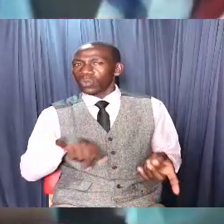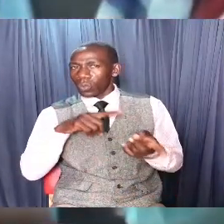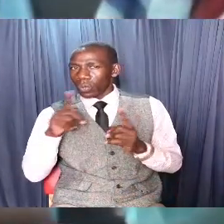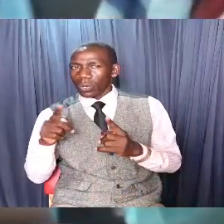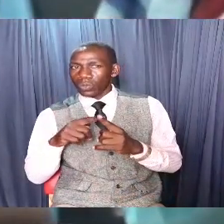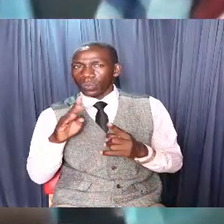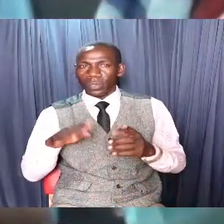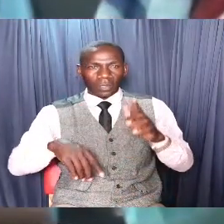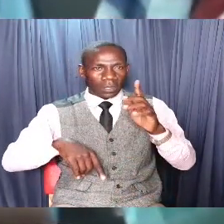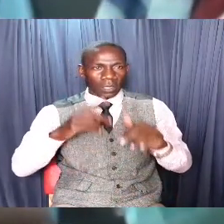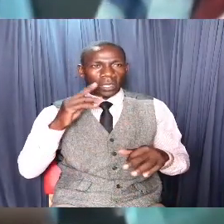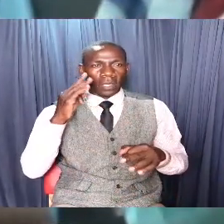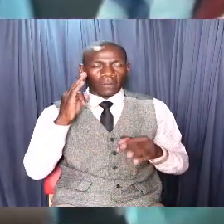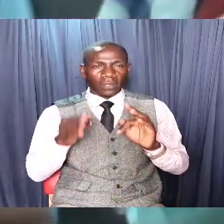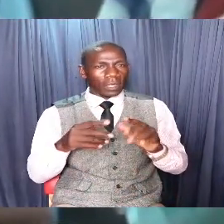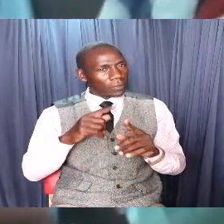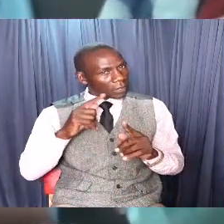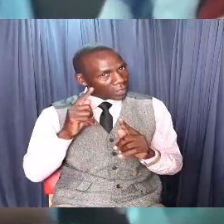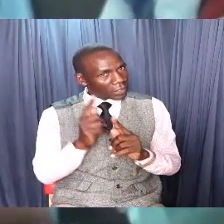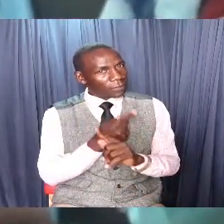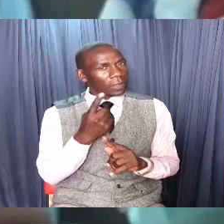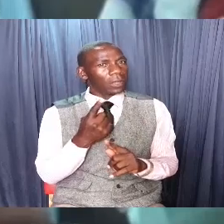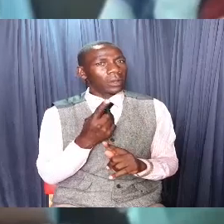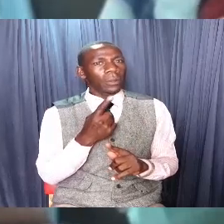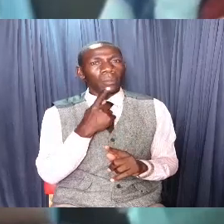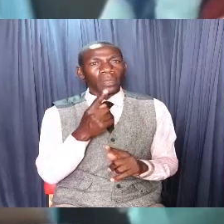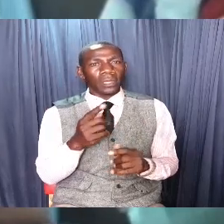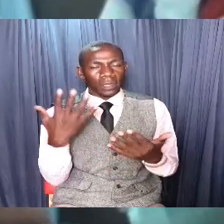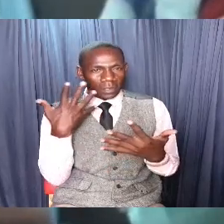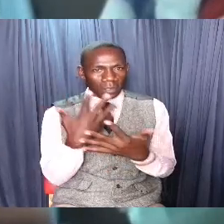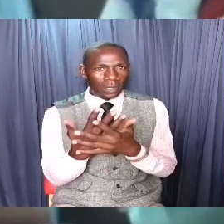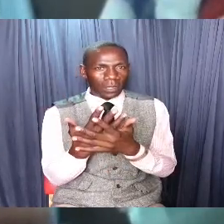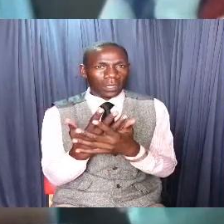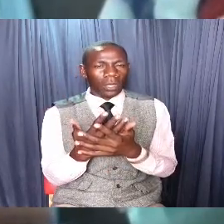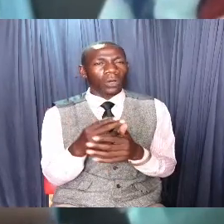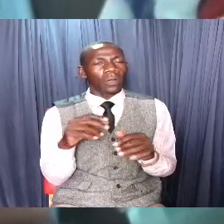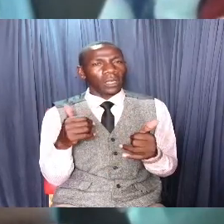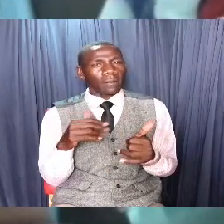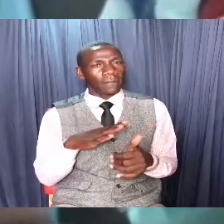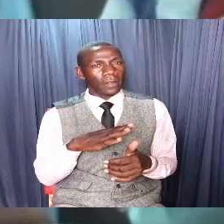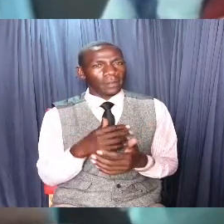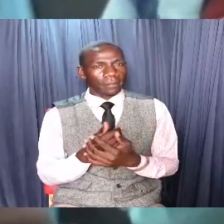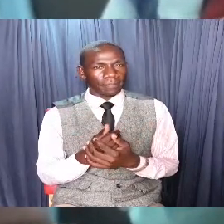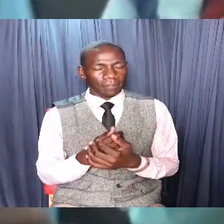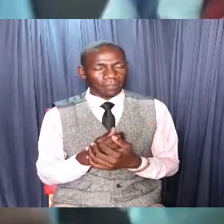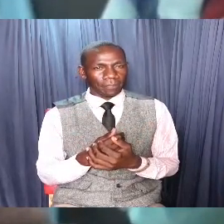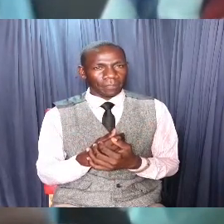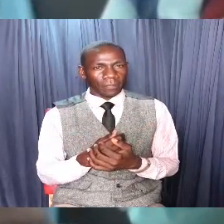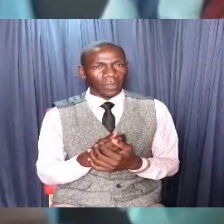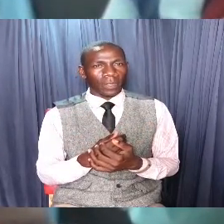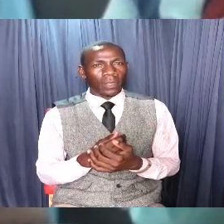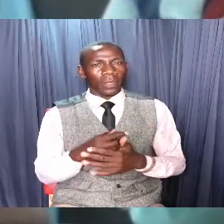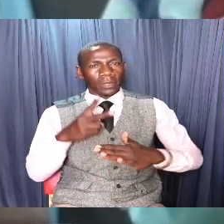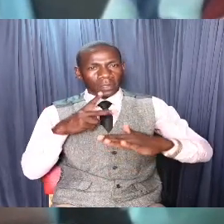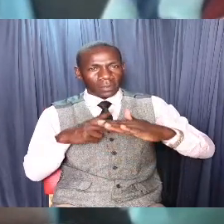go. So ukisema tofauti utafungwa. When you say differently, you will be jailed. Oh. Okay. Ni